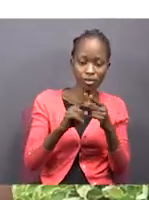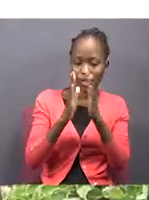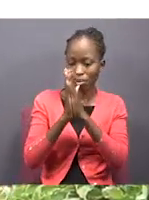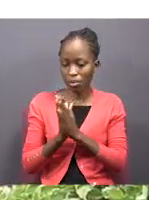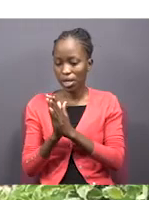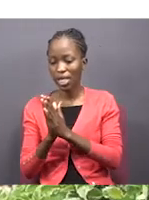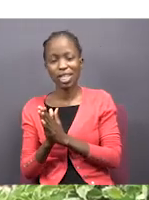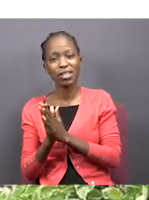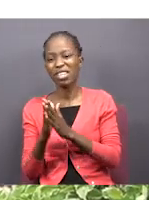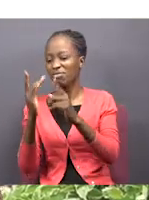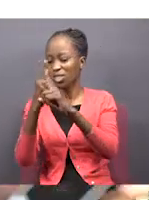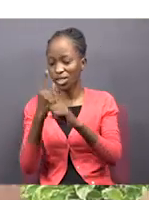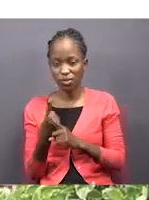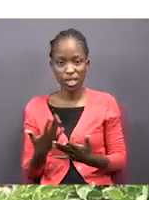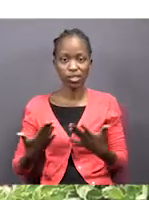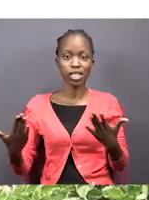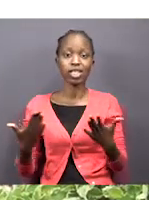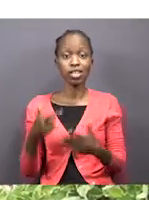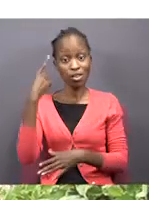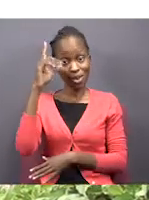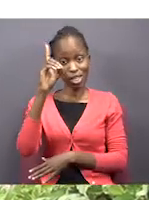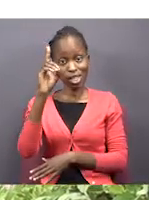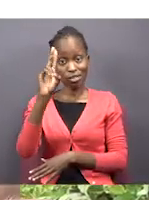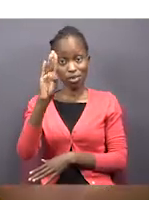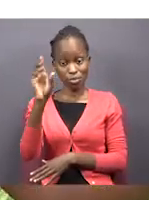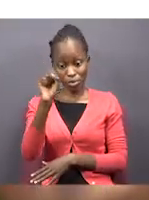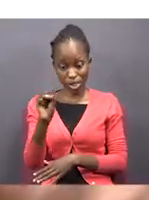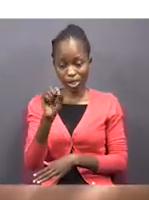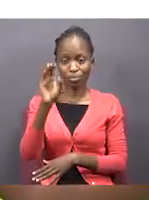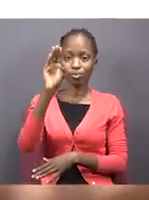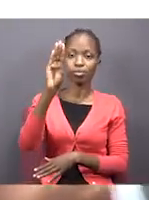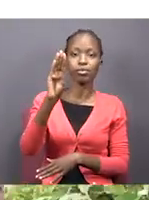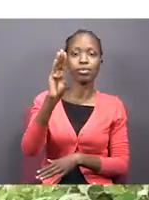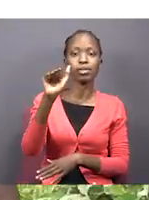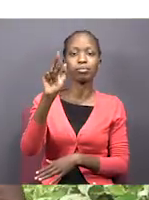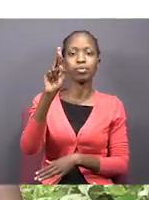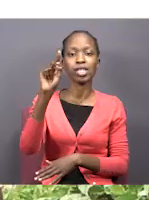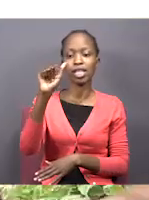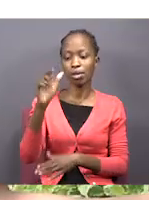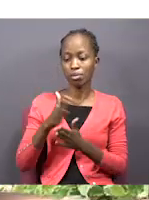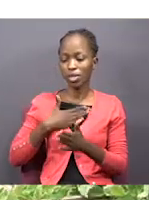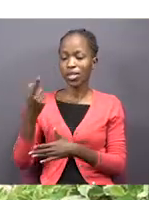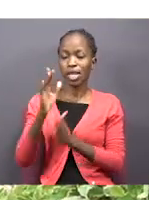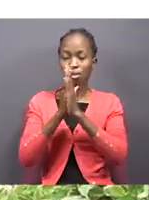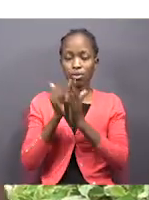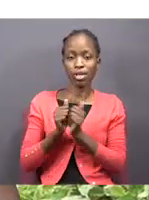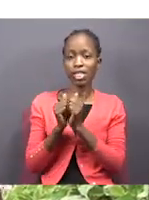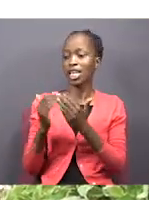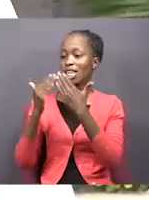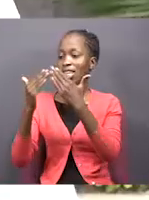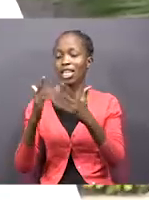prayer, have marching, you know, the DVBS style. Now, Nathan Baraka, can you please come and pray for